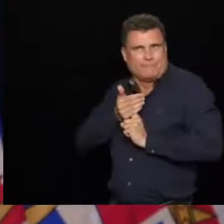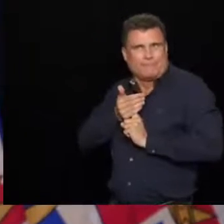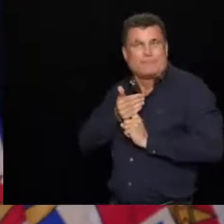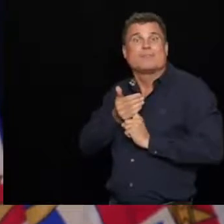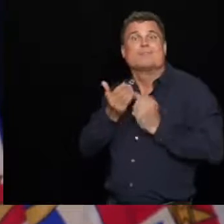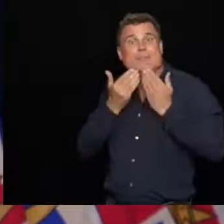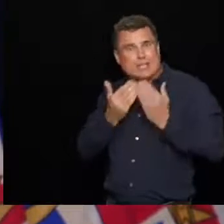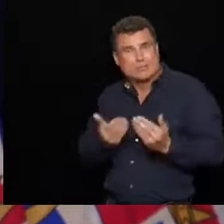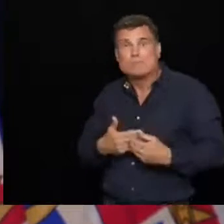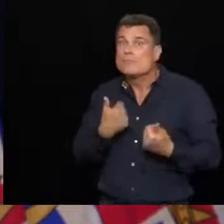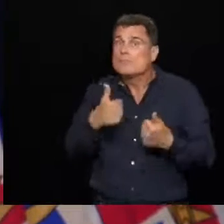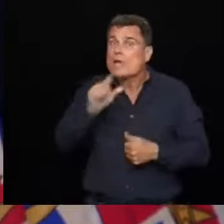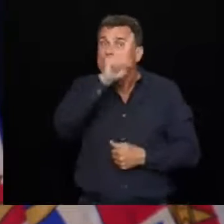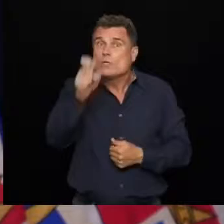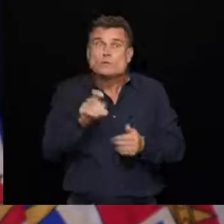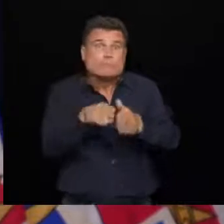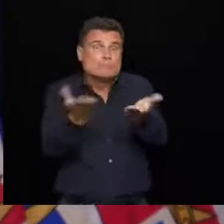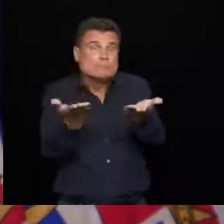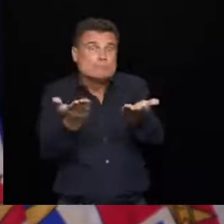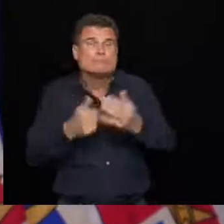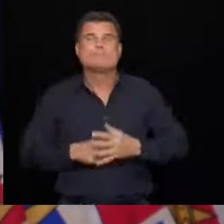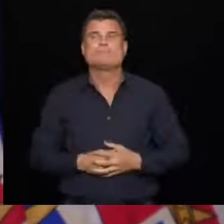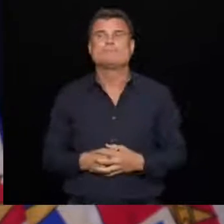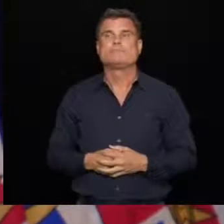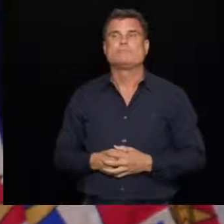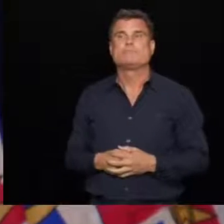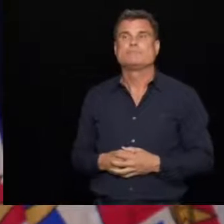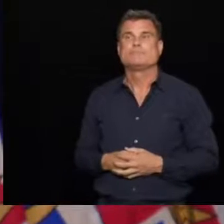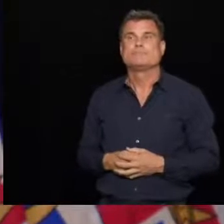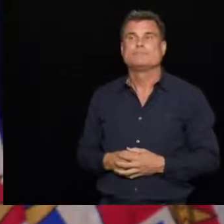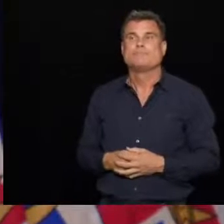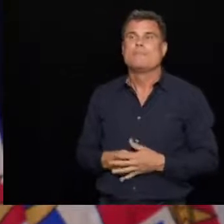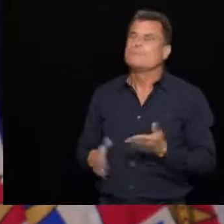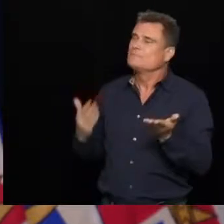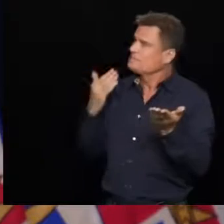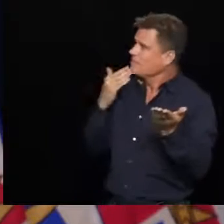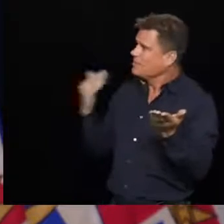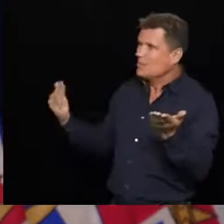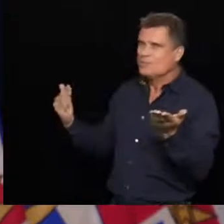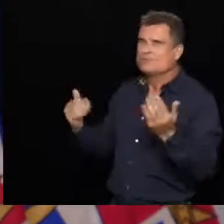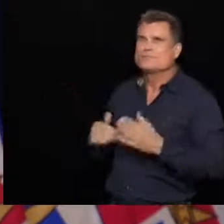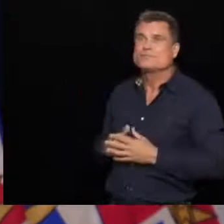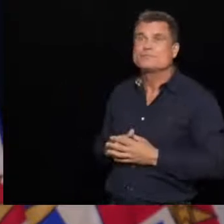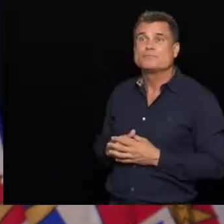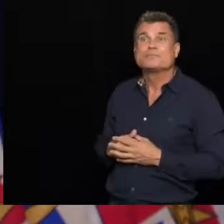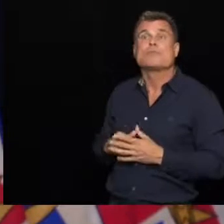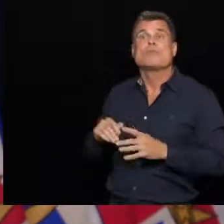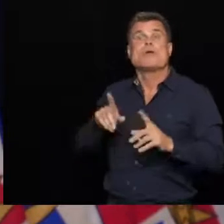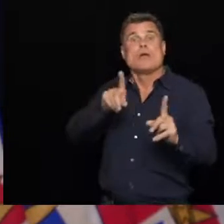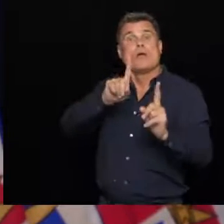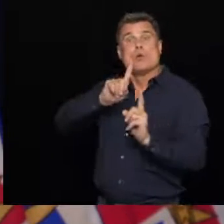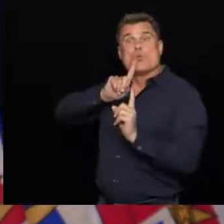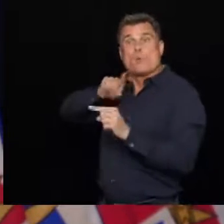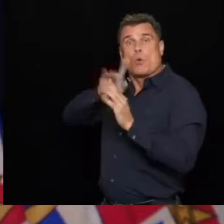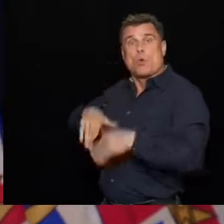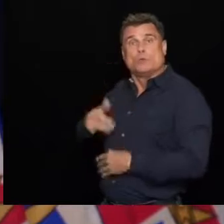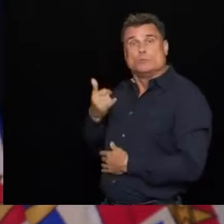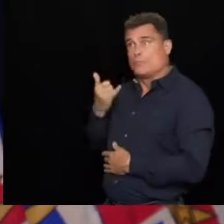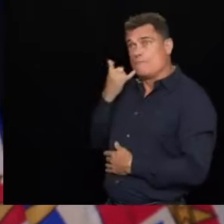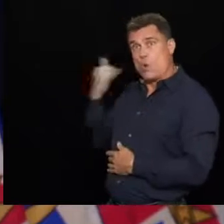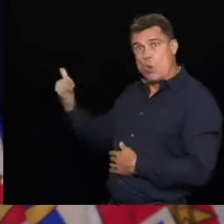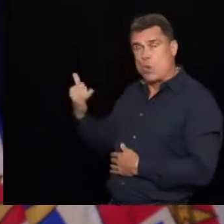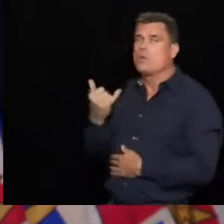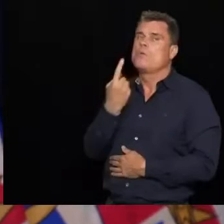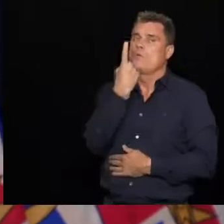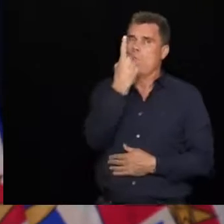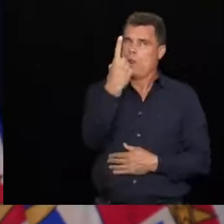to reporters on the phone line, please press star 1 to enter the queue. You are limited to 1 question and 1 follow-up. Please also take yourselves off mute. You will not be audible